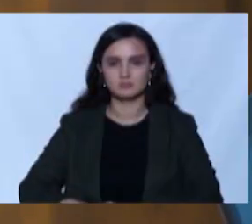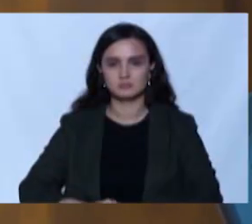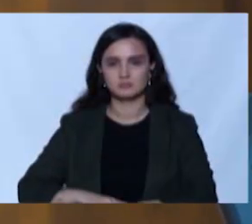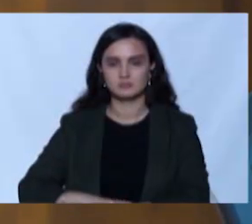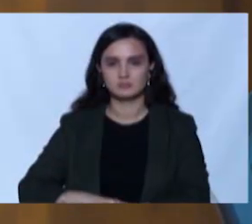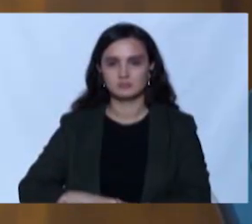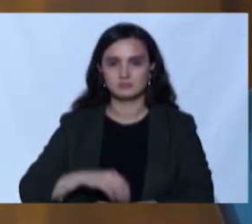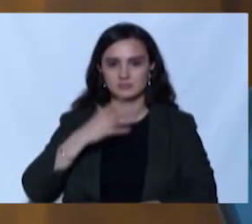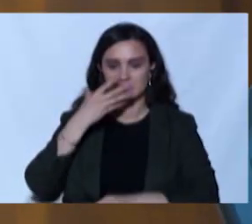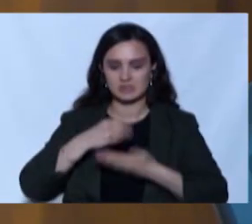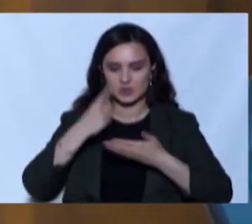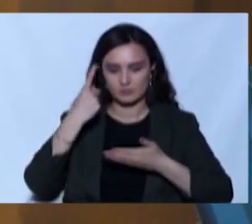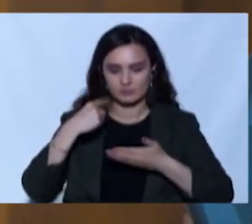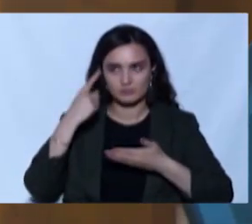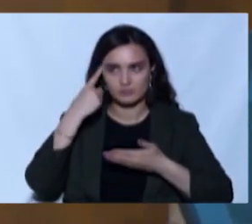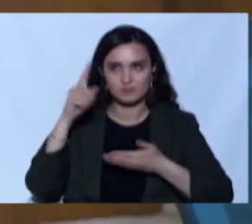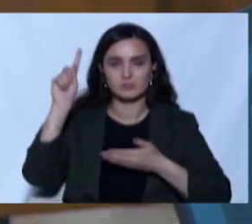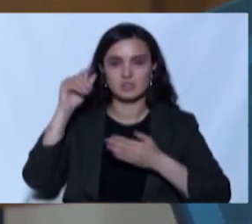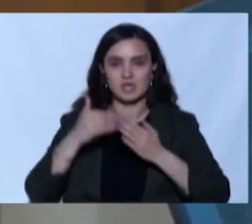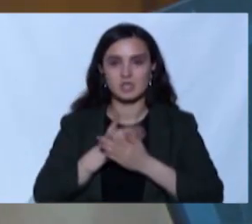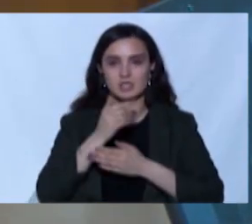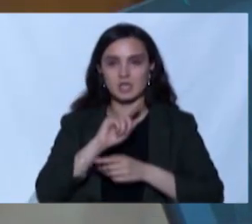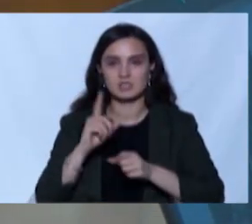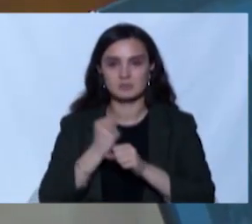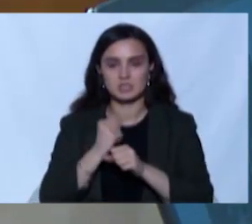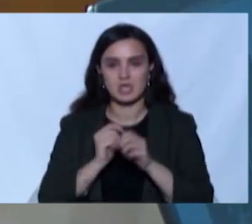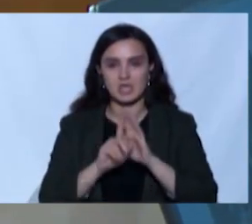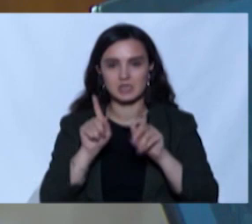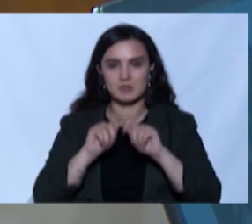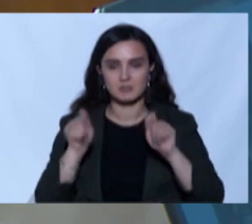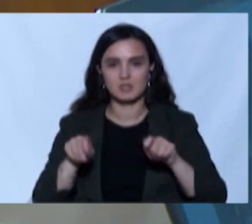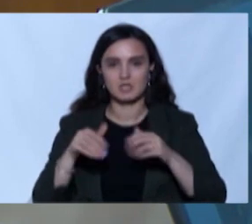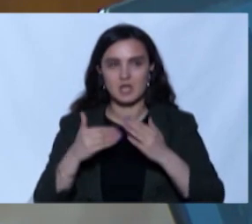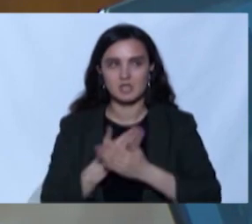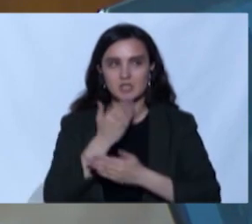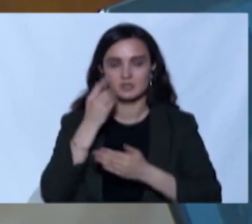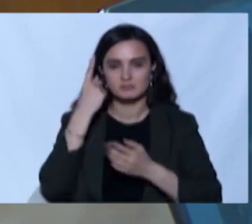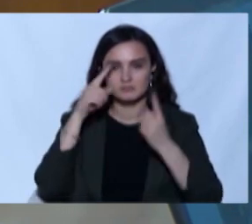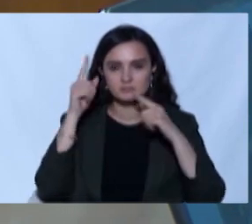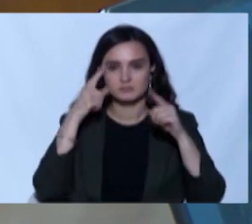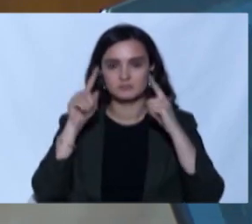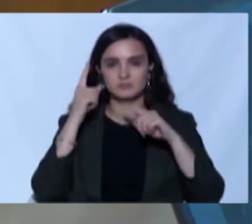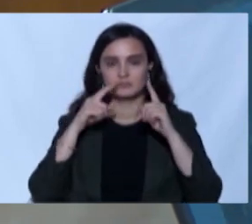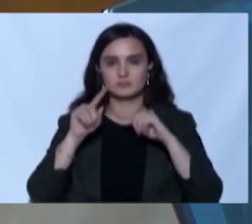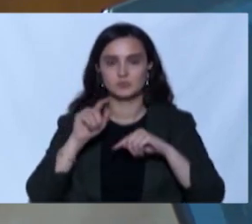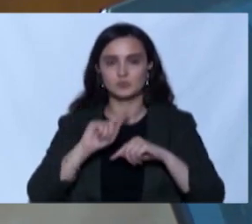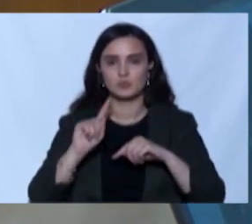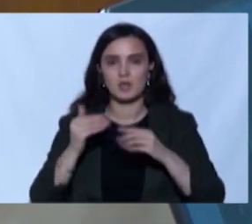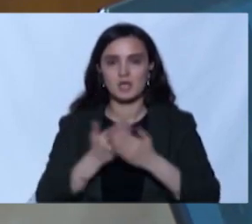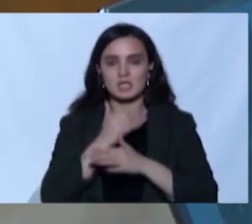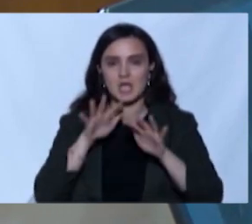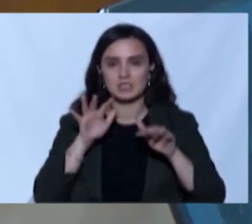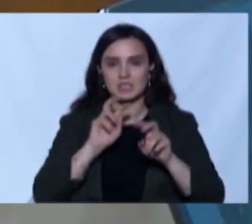pressure of innovating and to get new things going and to invent new things and to see new things and to visit new